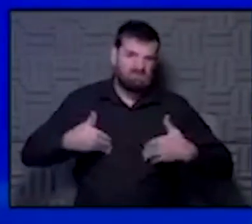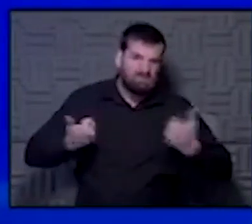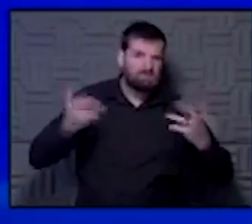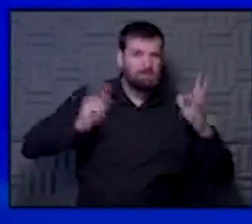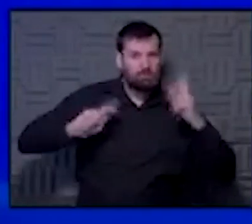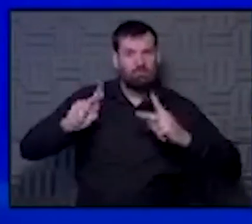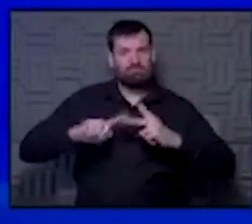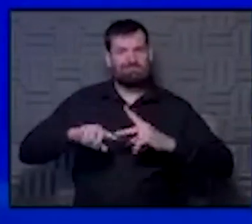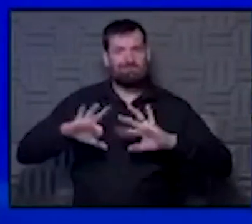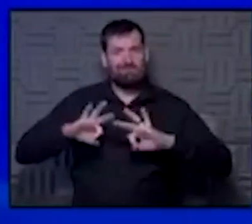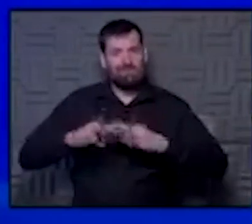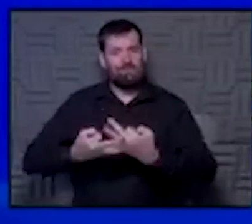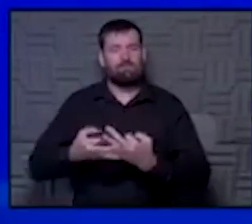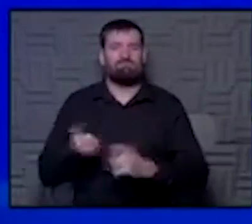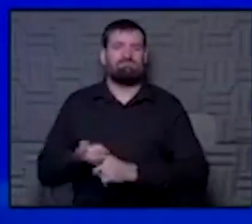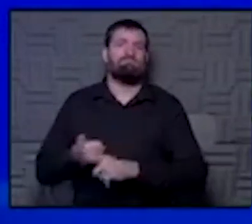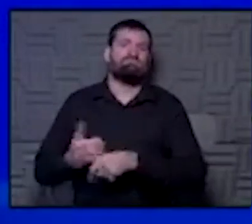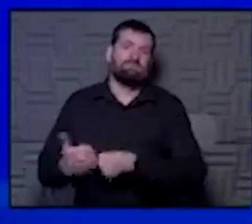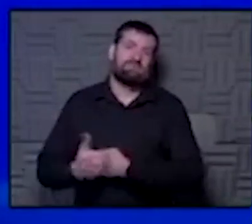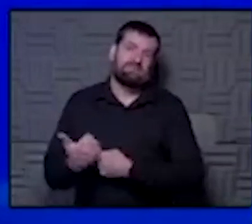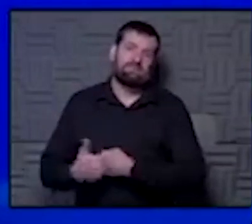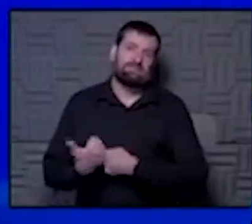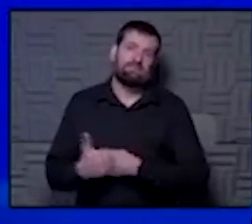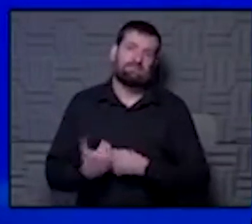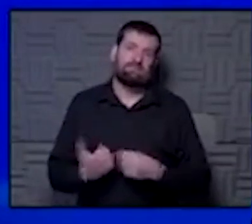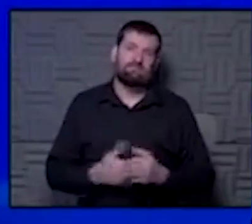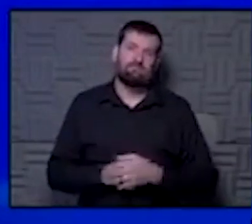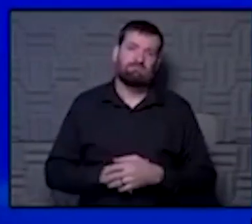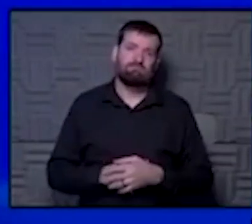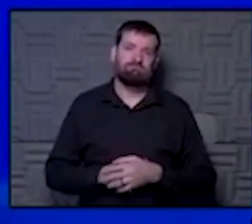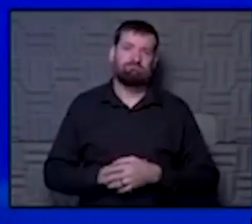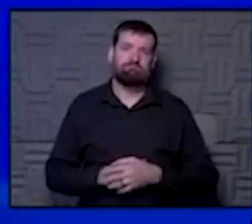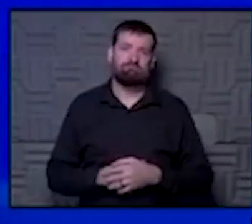families in harm's way, harm's going to